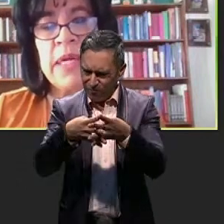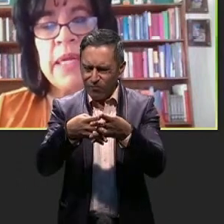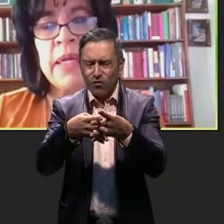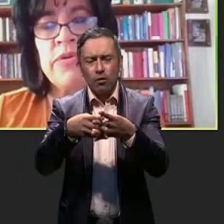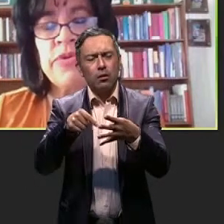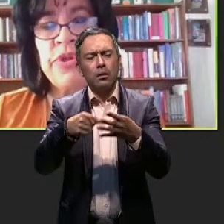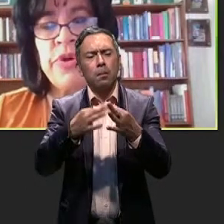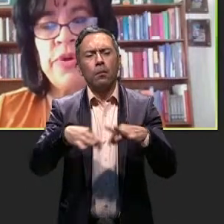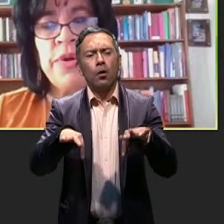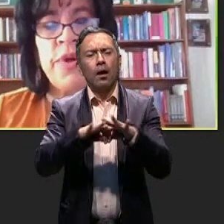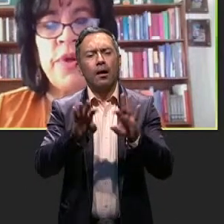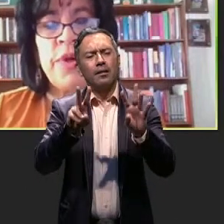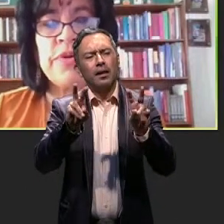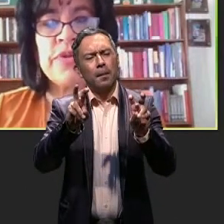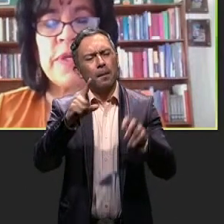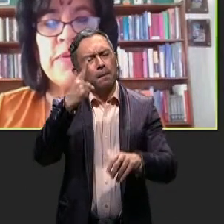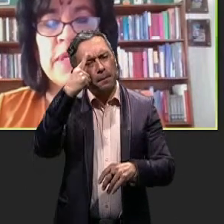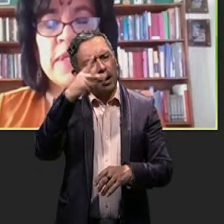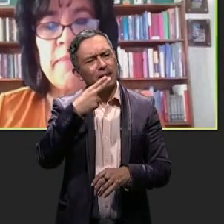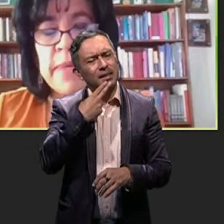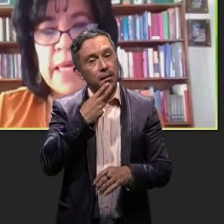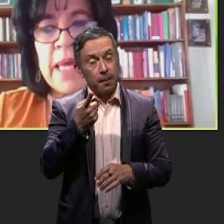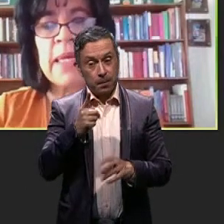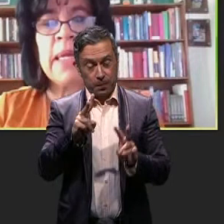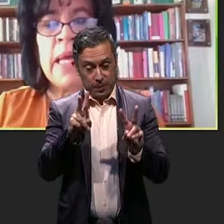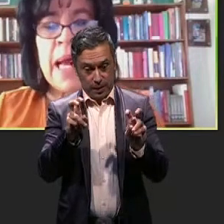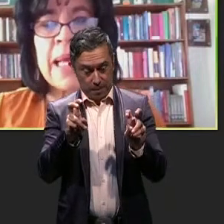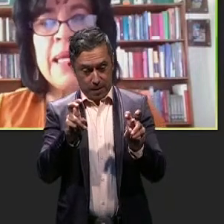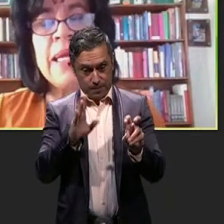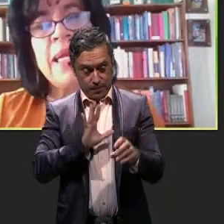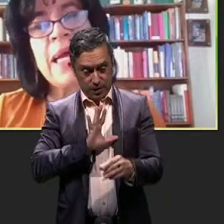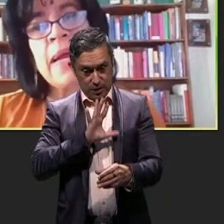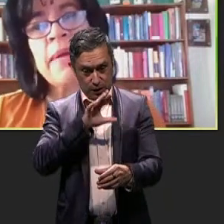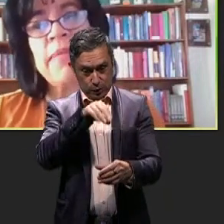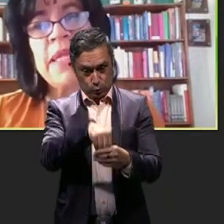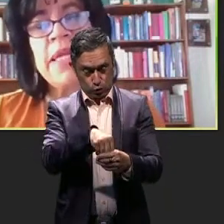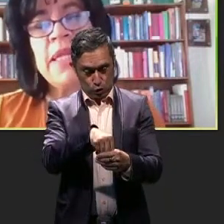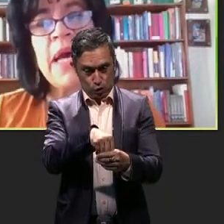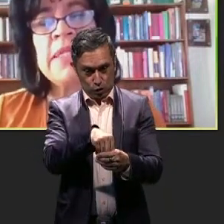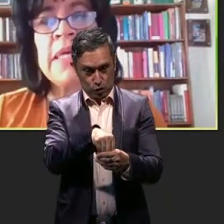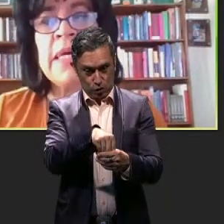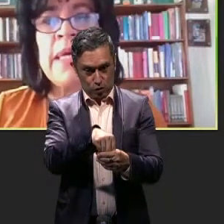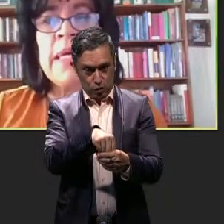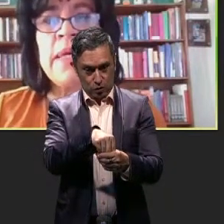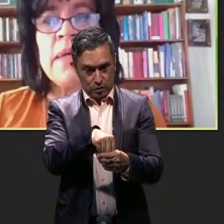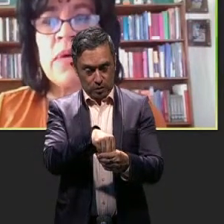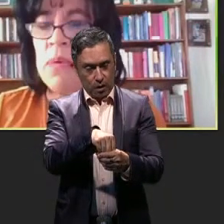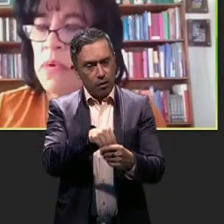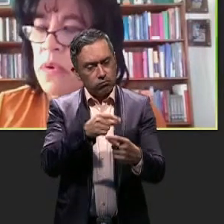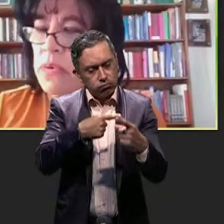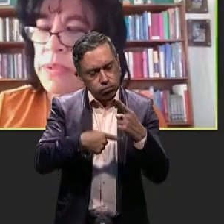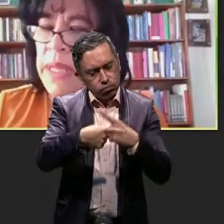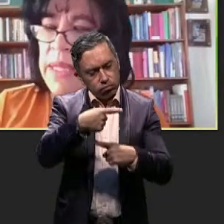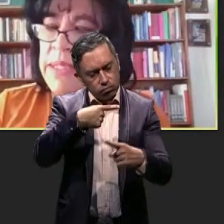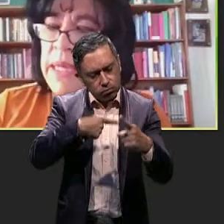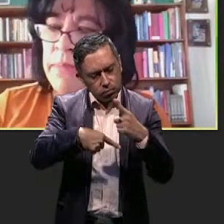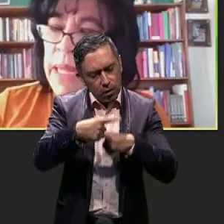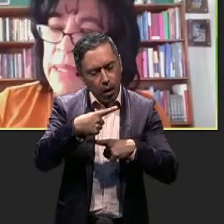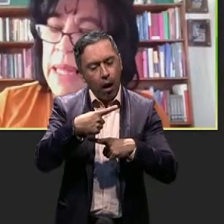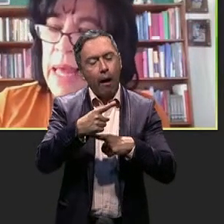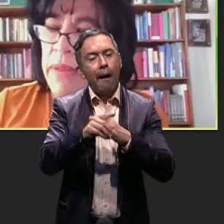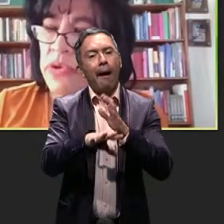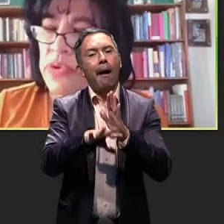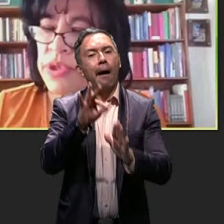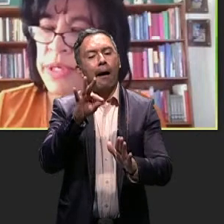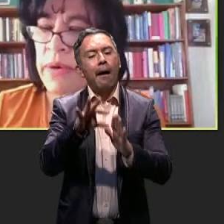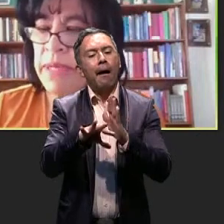so that this debate on inclusion can also allow us to generate measures,